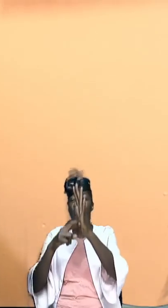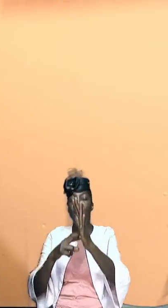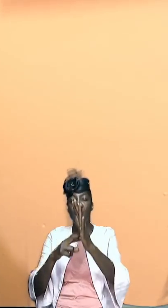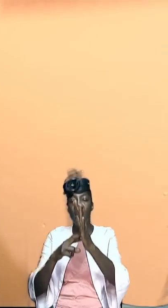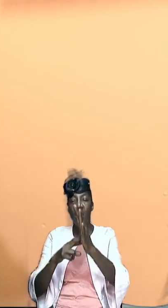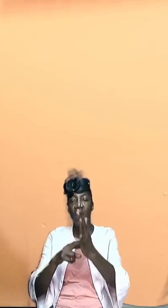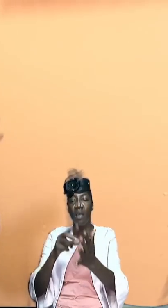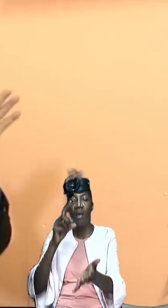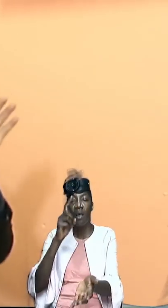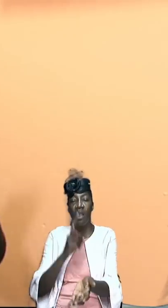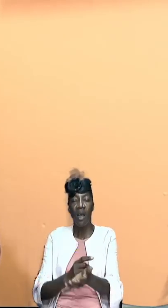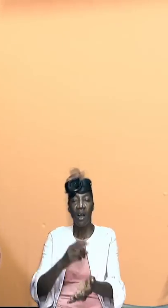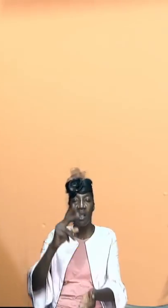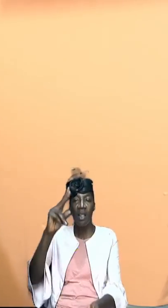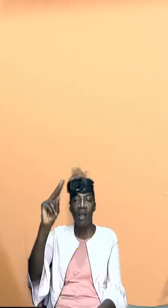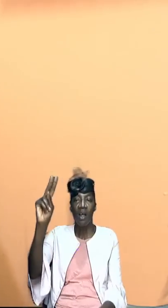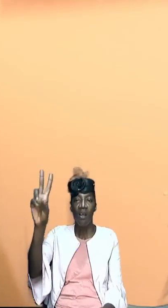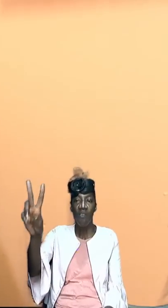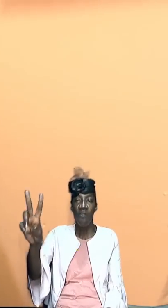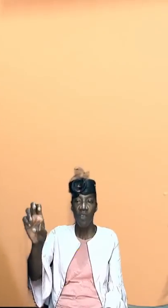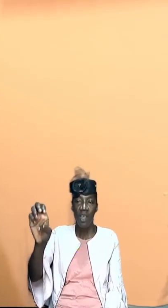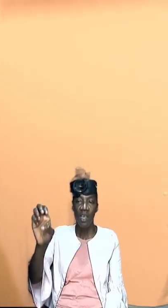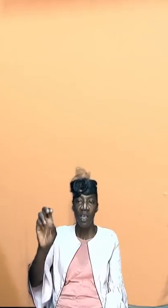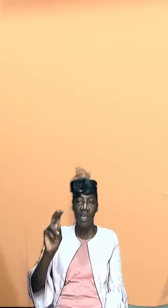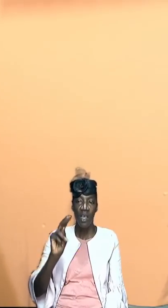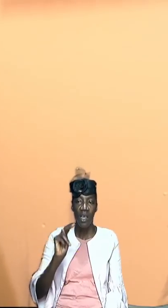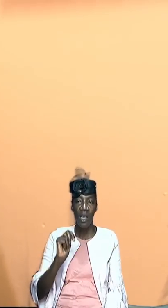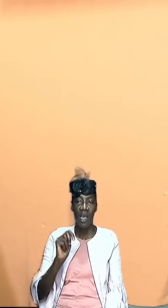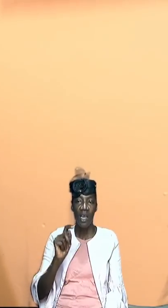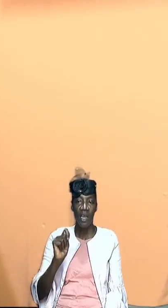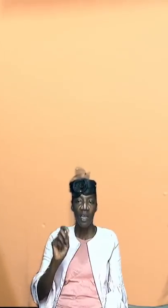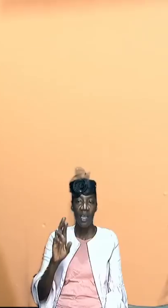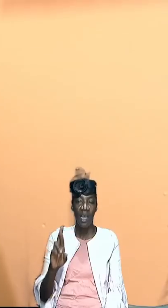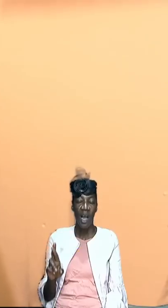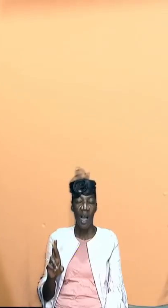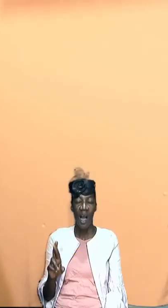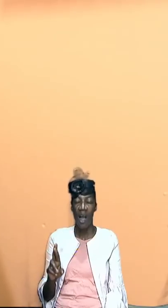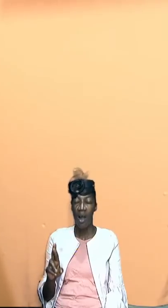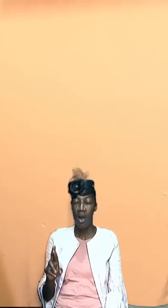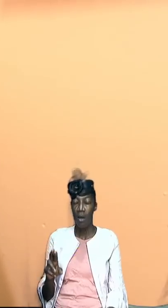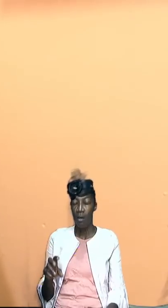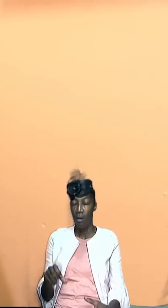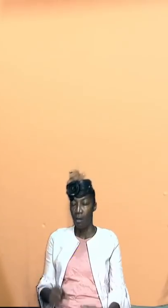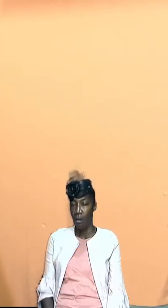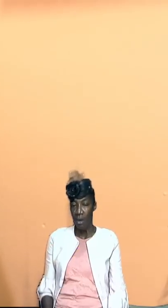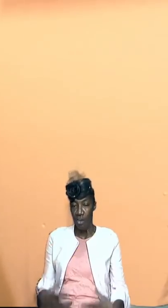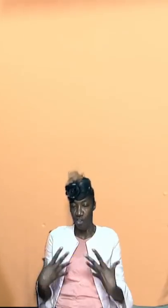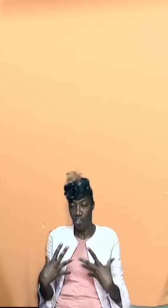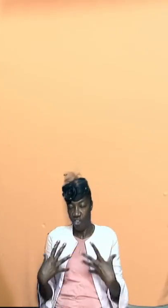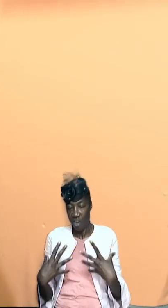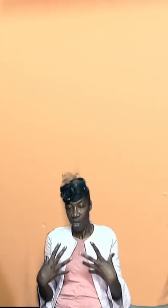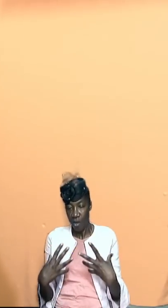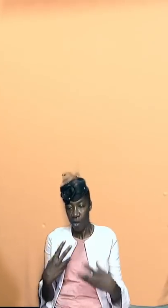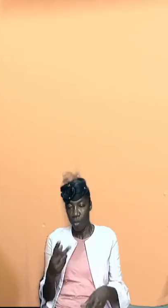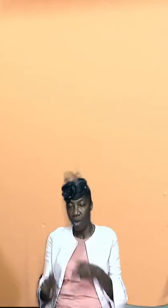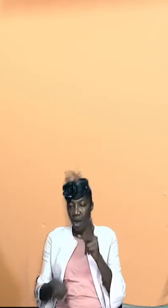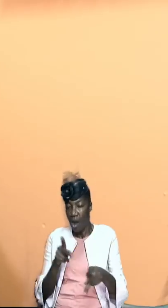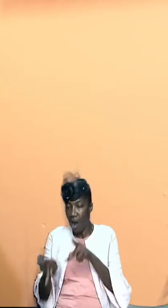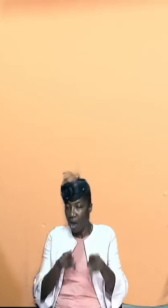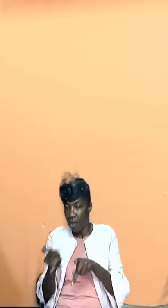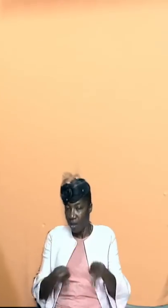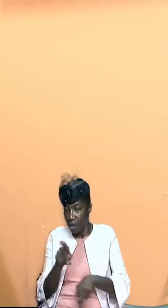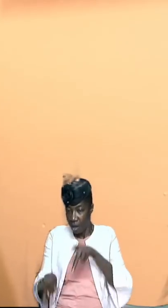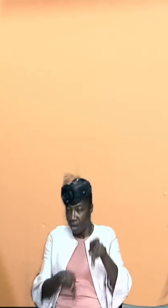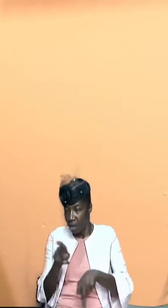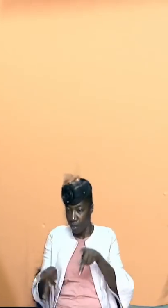was put to the world through the New York Times shook the scientific world. But those that were in